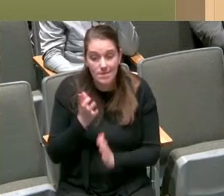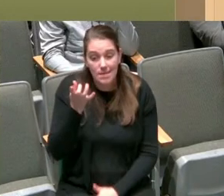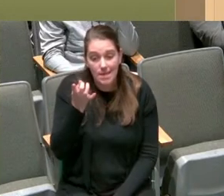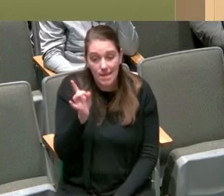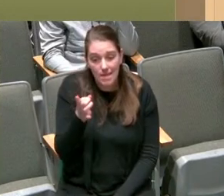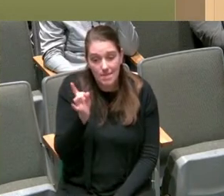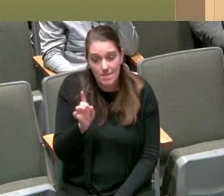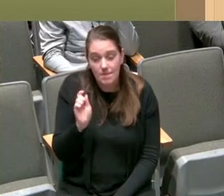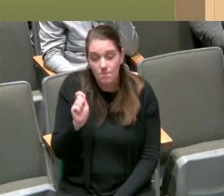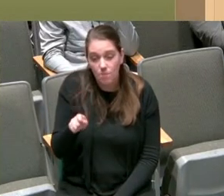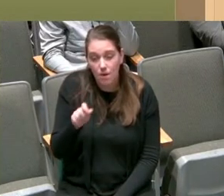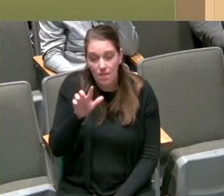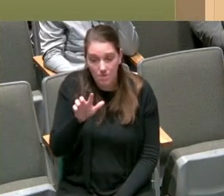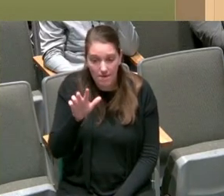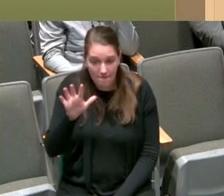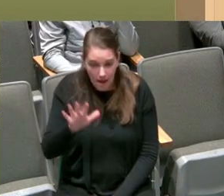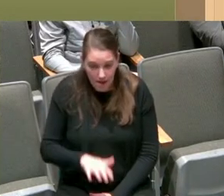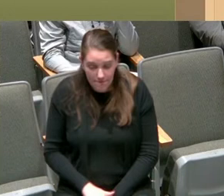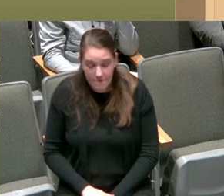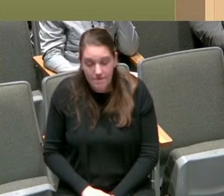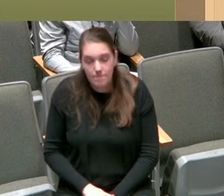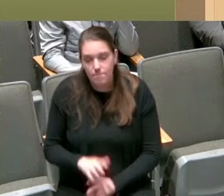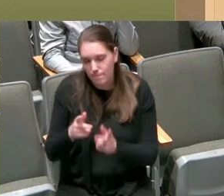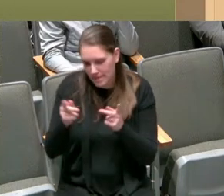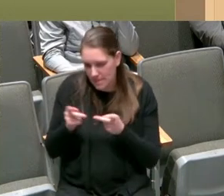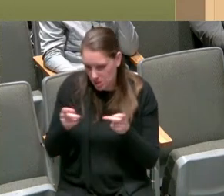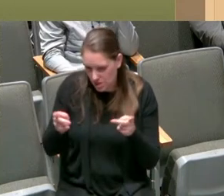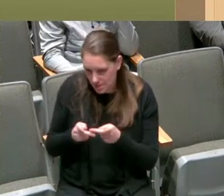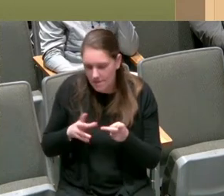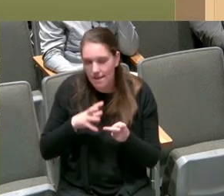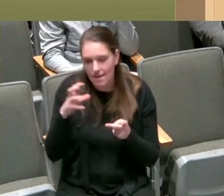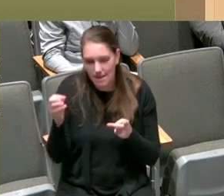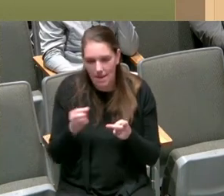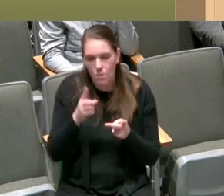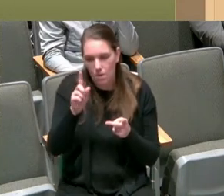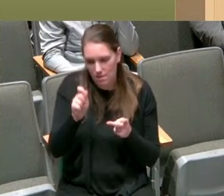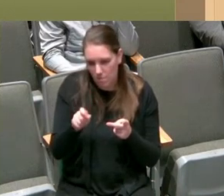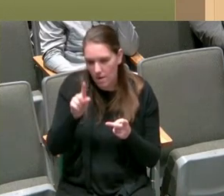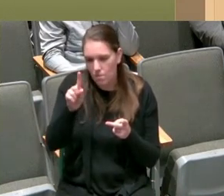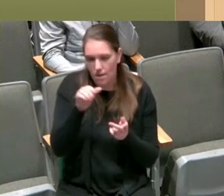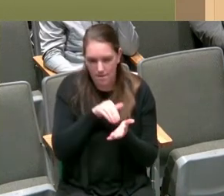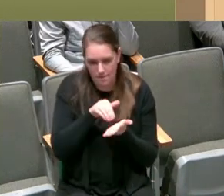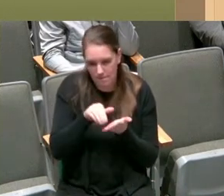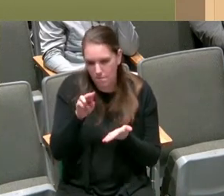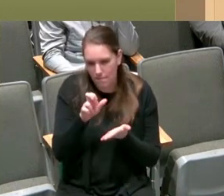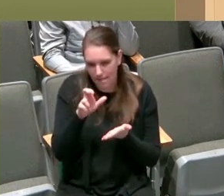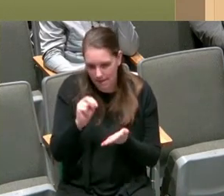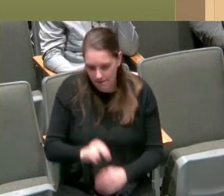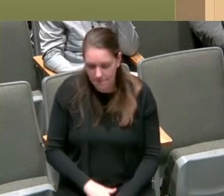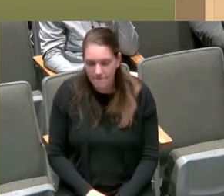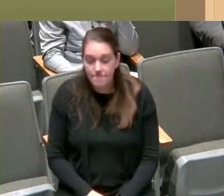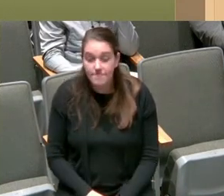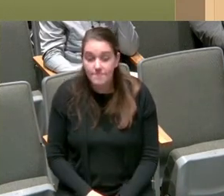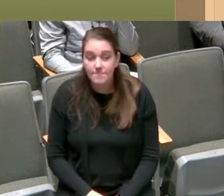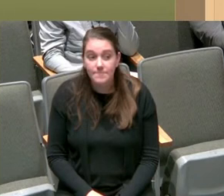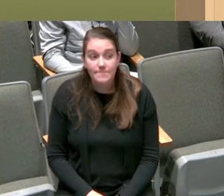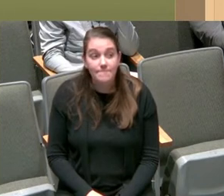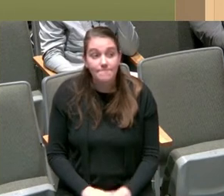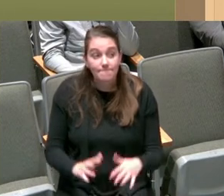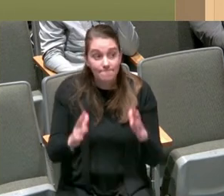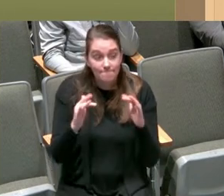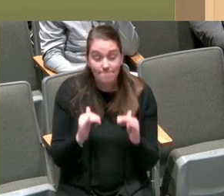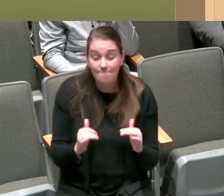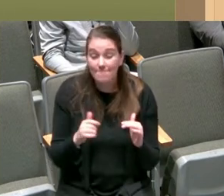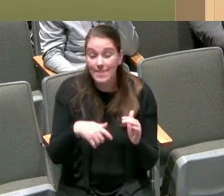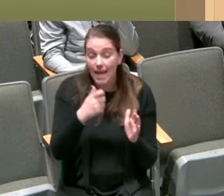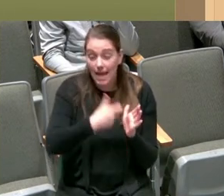18.35 positions again the 1.1 million looking at just the